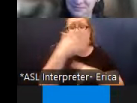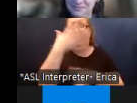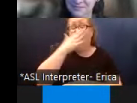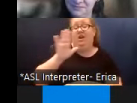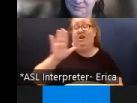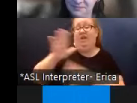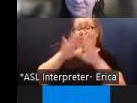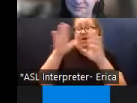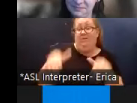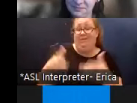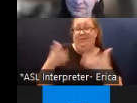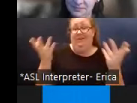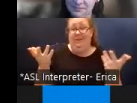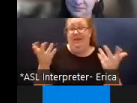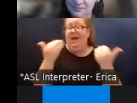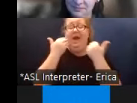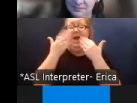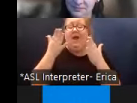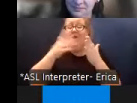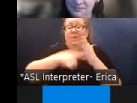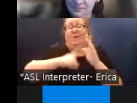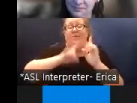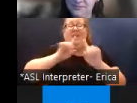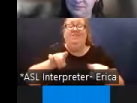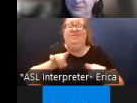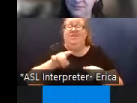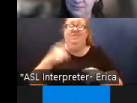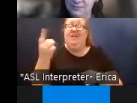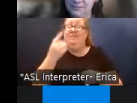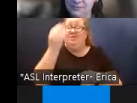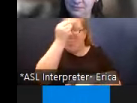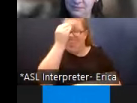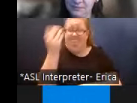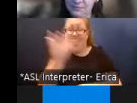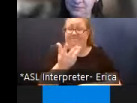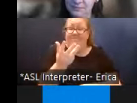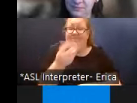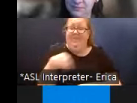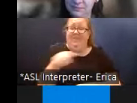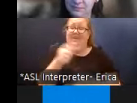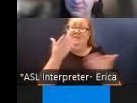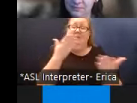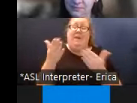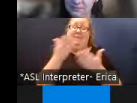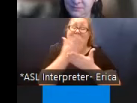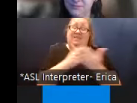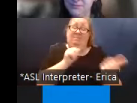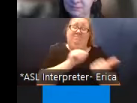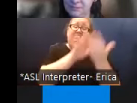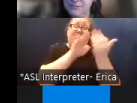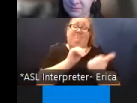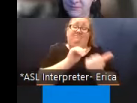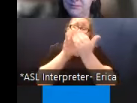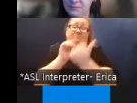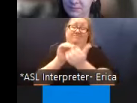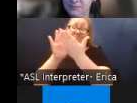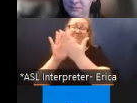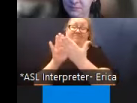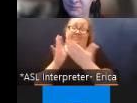them up. I don't know what the answer is, but I'm just saying these might be some of the things we're going to be up against.